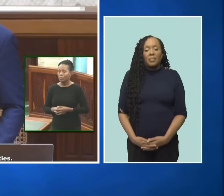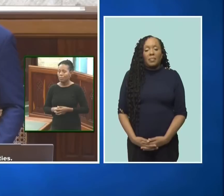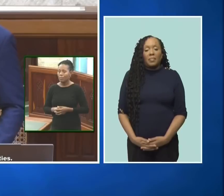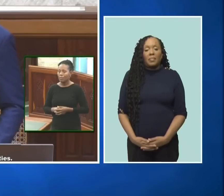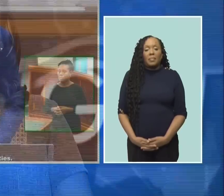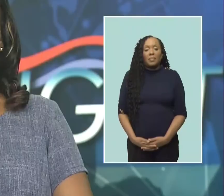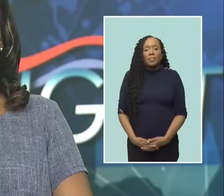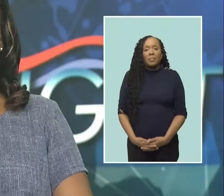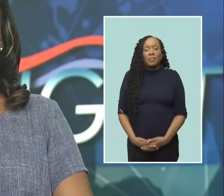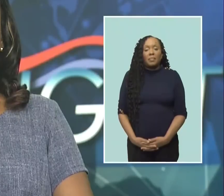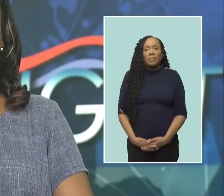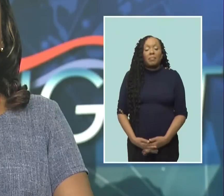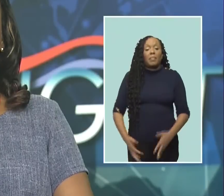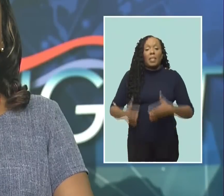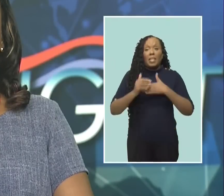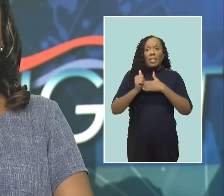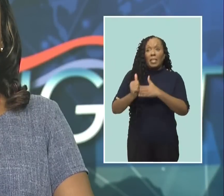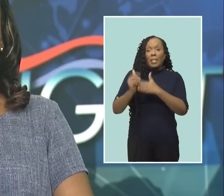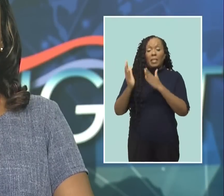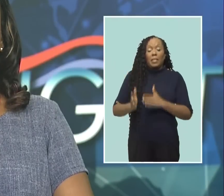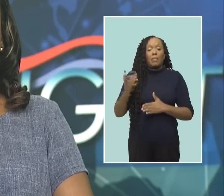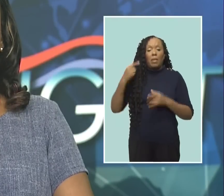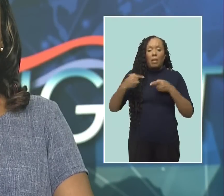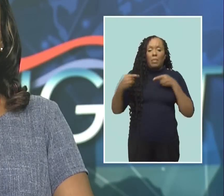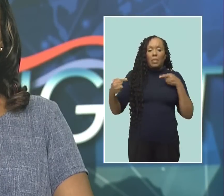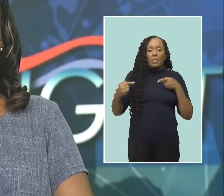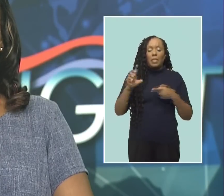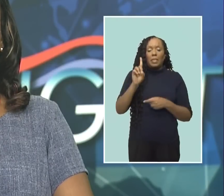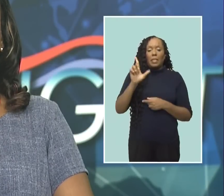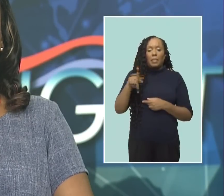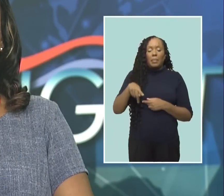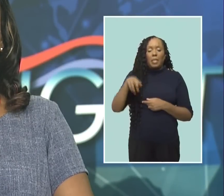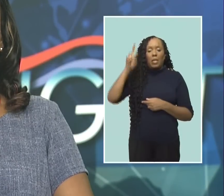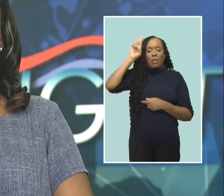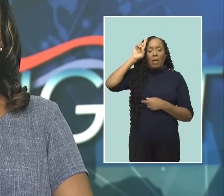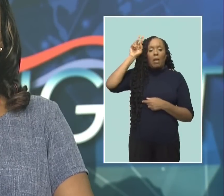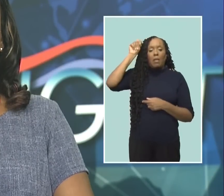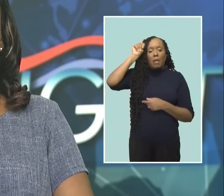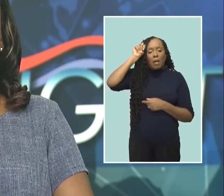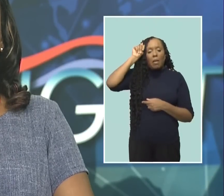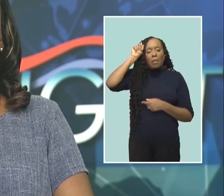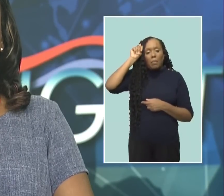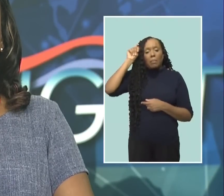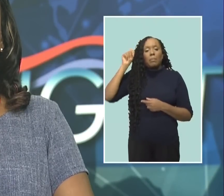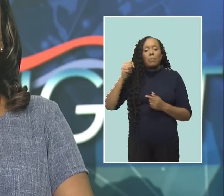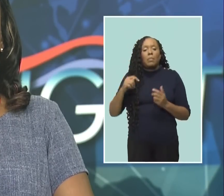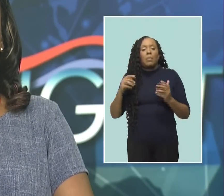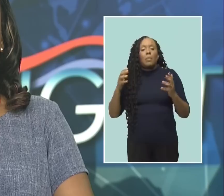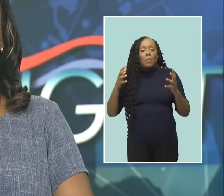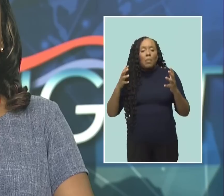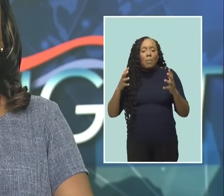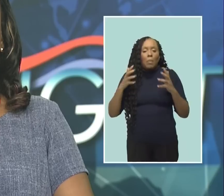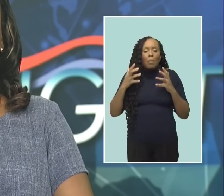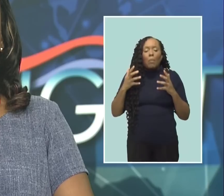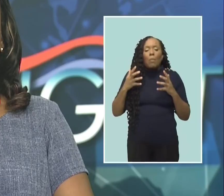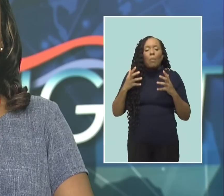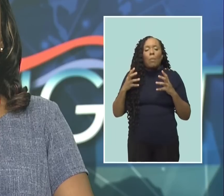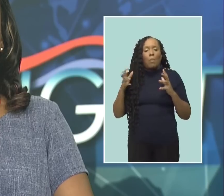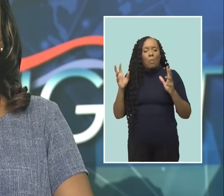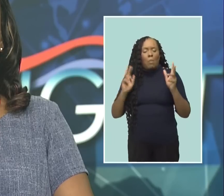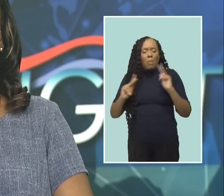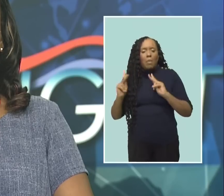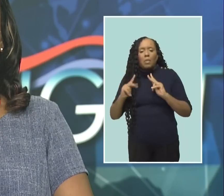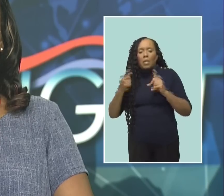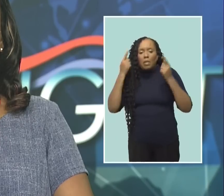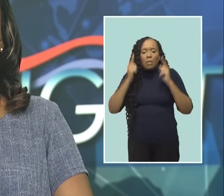into. Leader of the opposition Democratic Labour Party, Ralph Thorne, wants consensus found on further